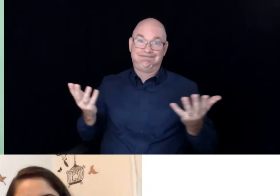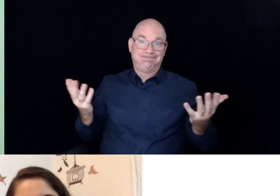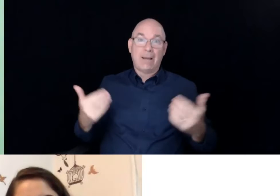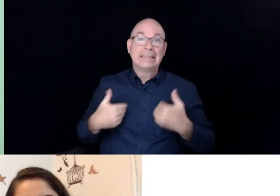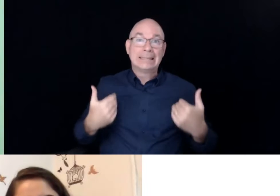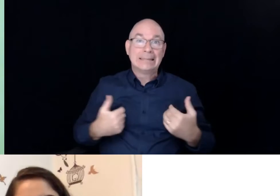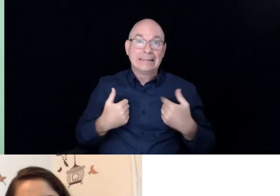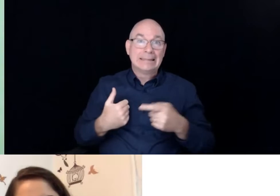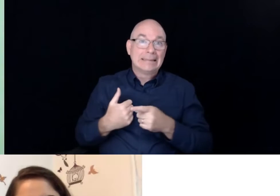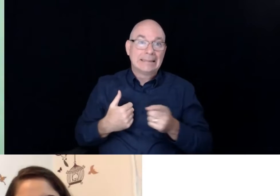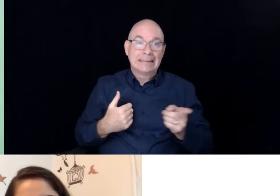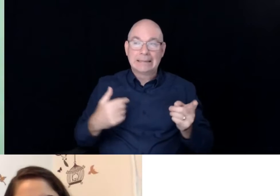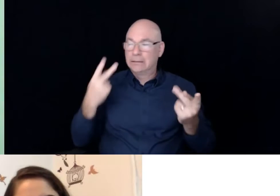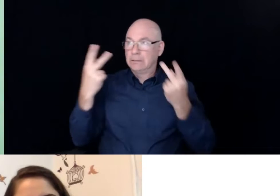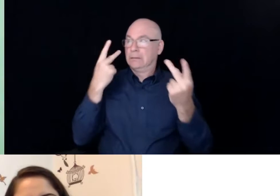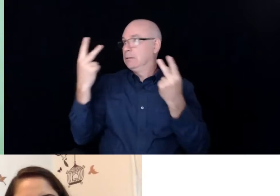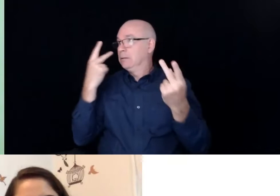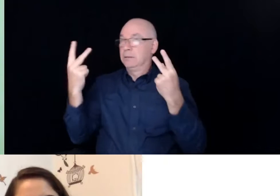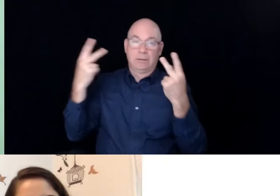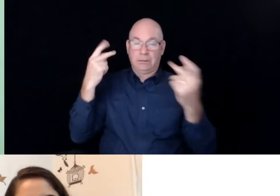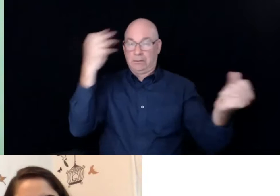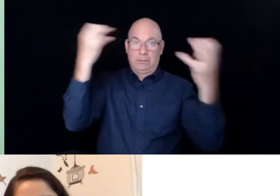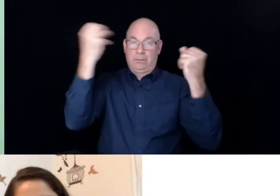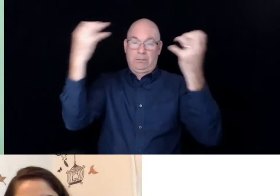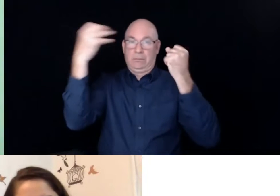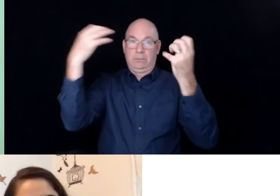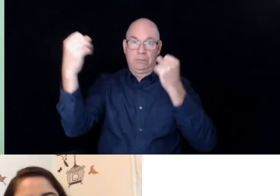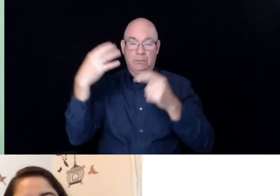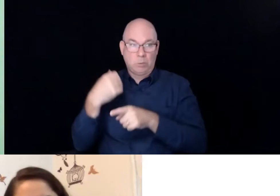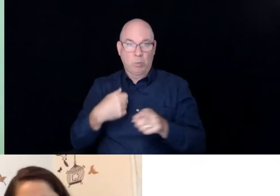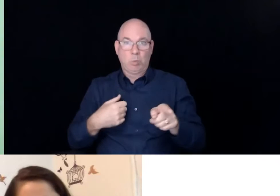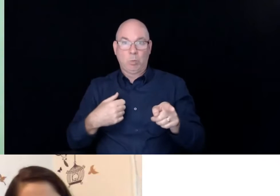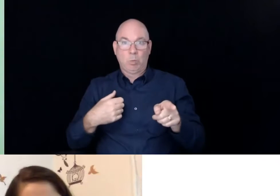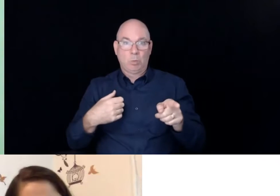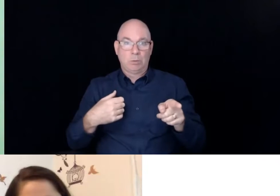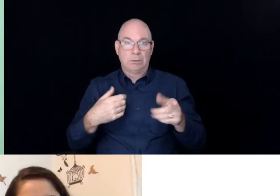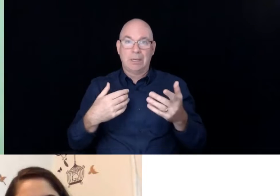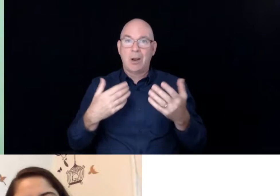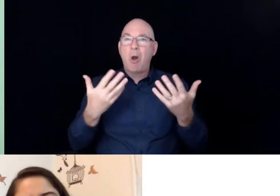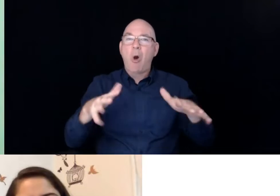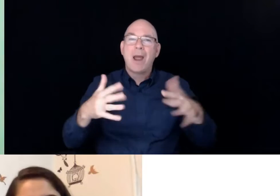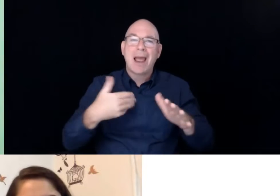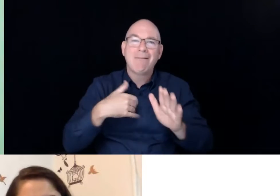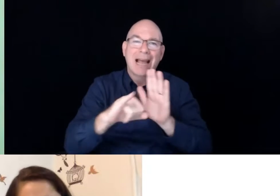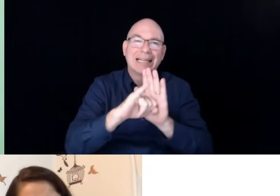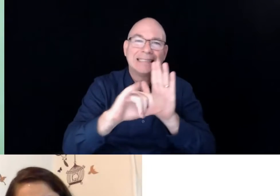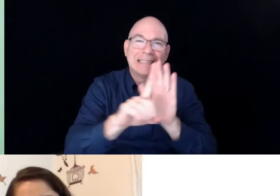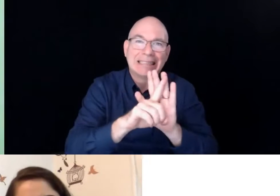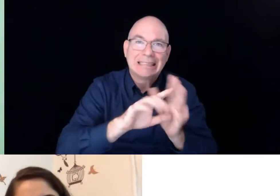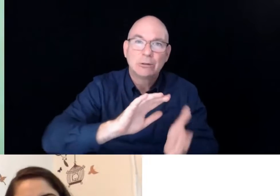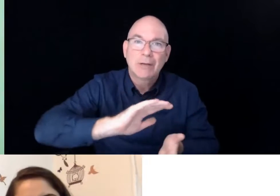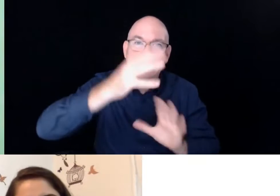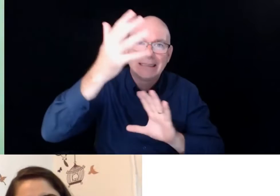people, who get so much affected in the process, and there's already so much of identity crisis and different kinds of